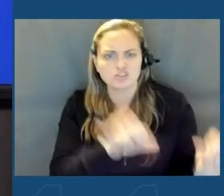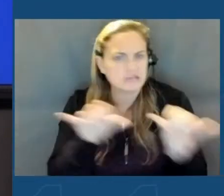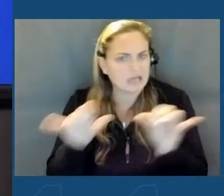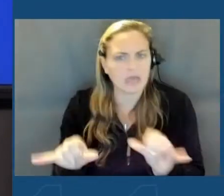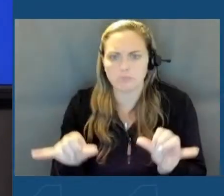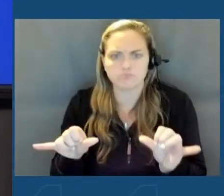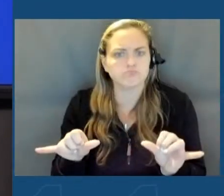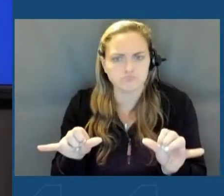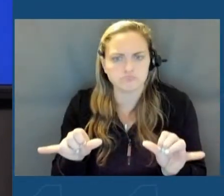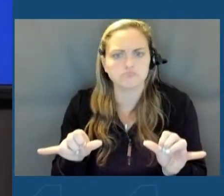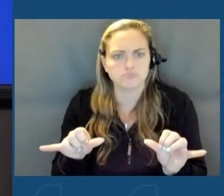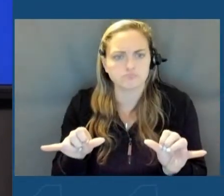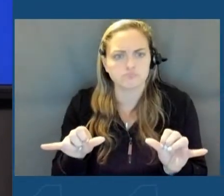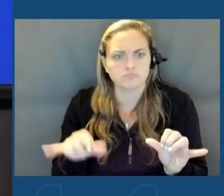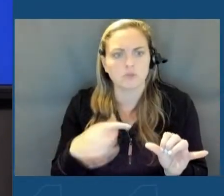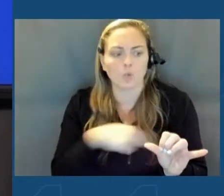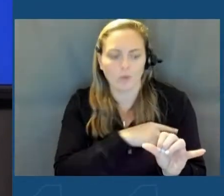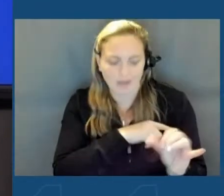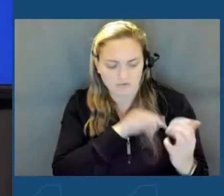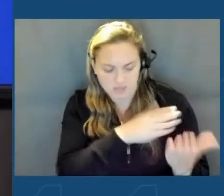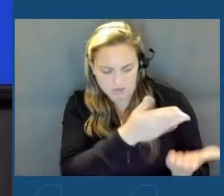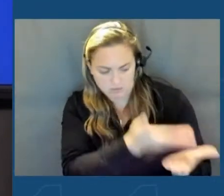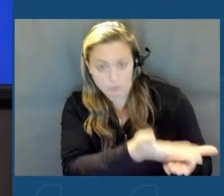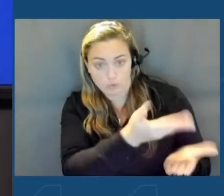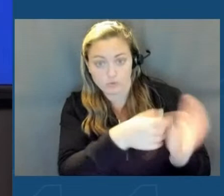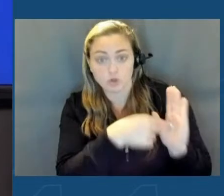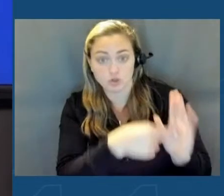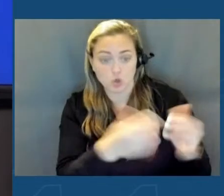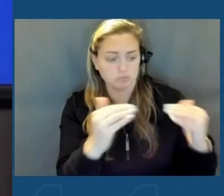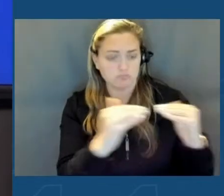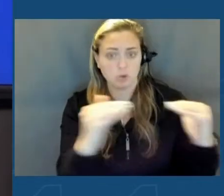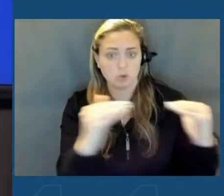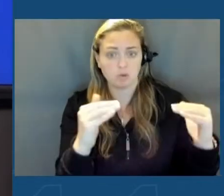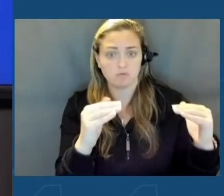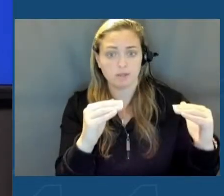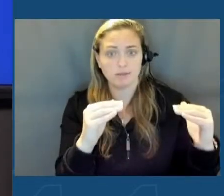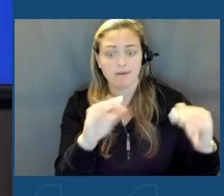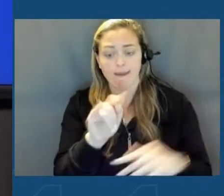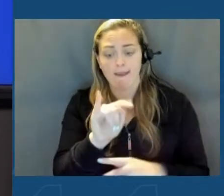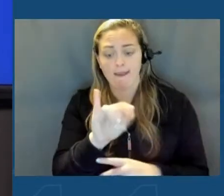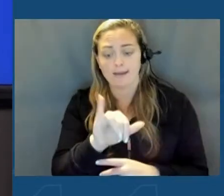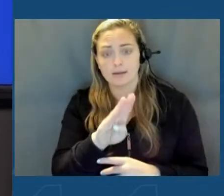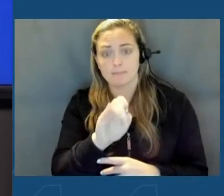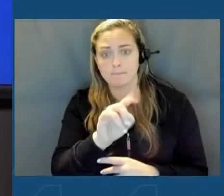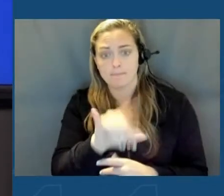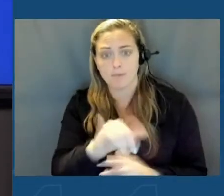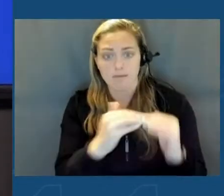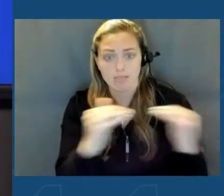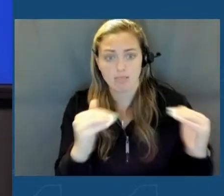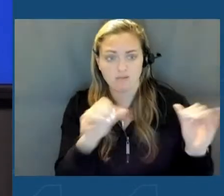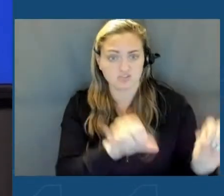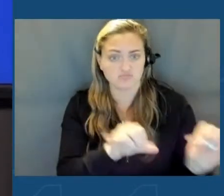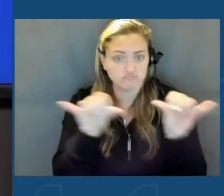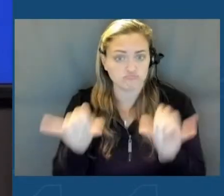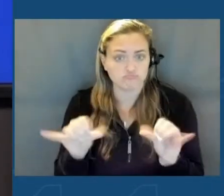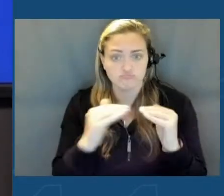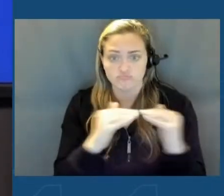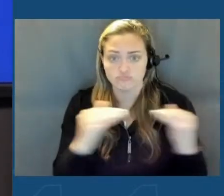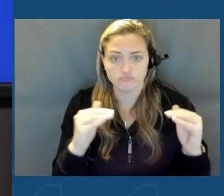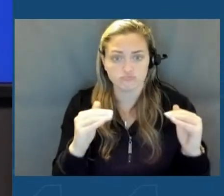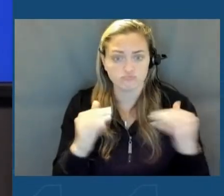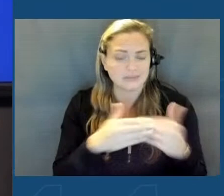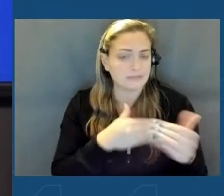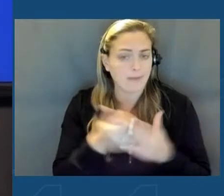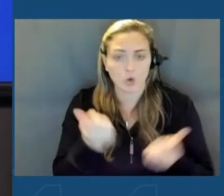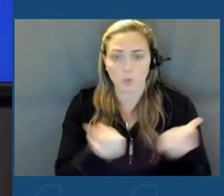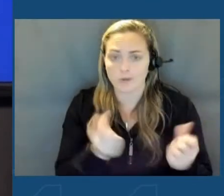And we have a study that shows equivalent antibody levels by either method. The reason